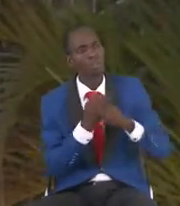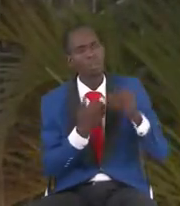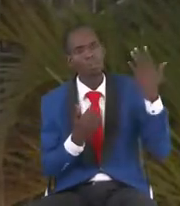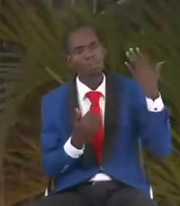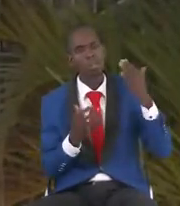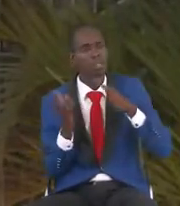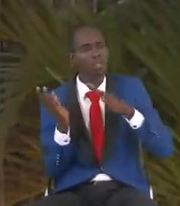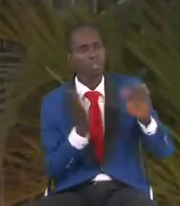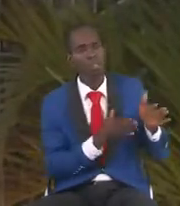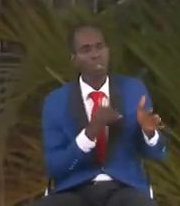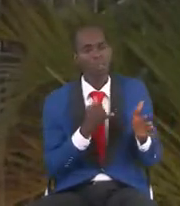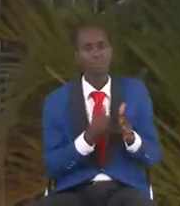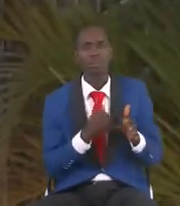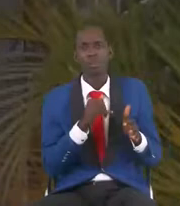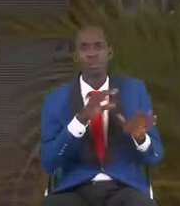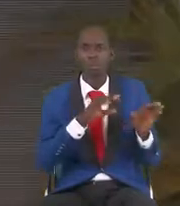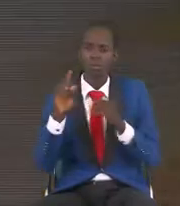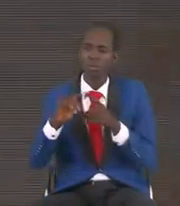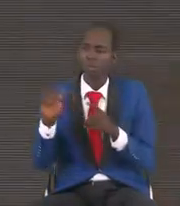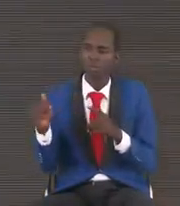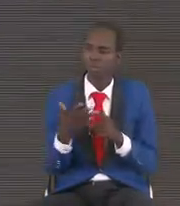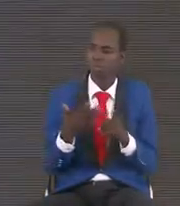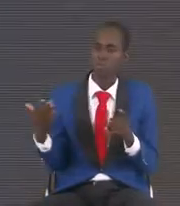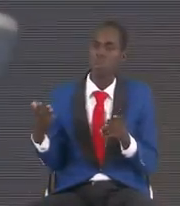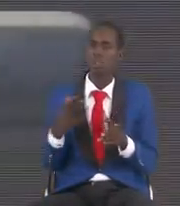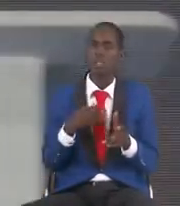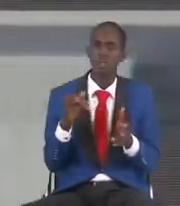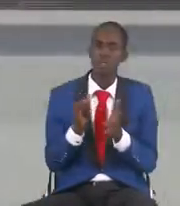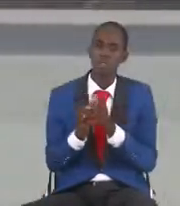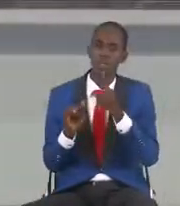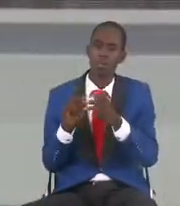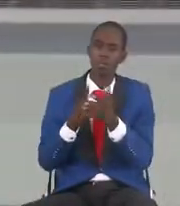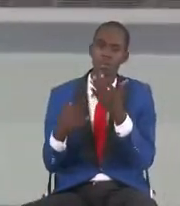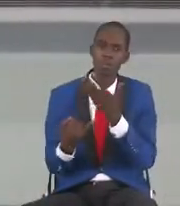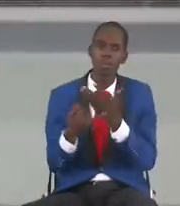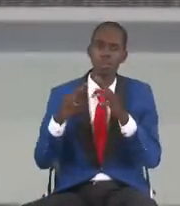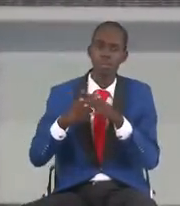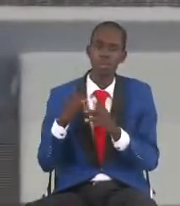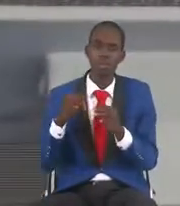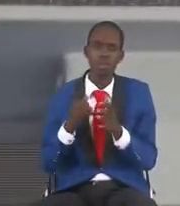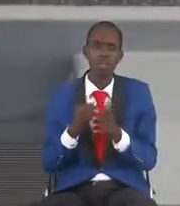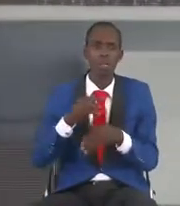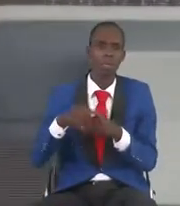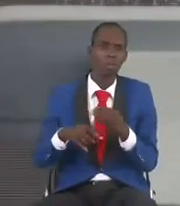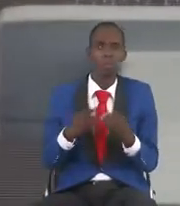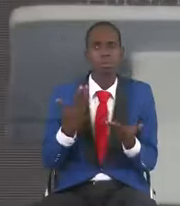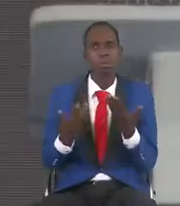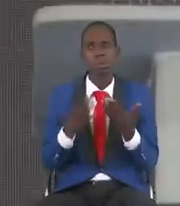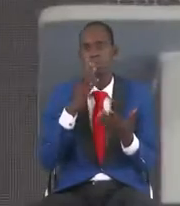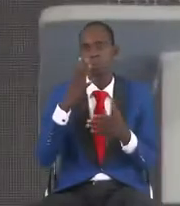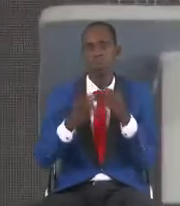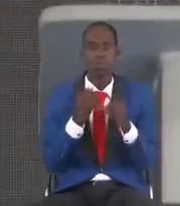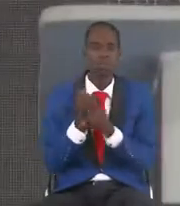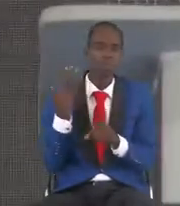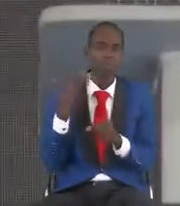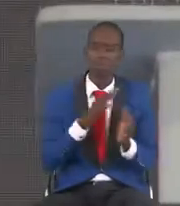abandoned it and they have gone to another thing. And that project, they started it about, 5 years ago, they have